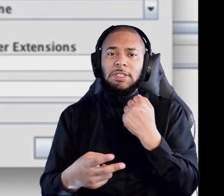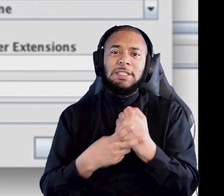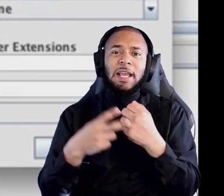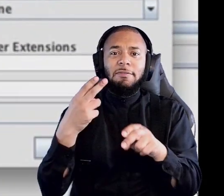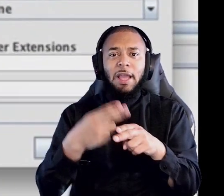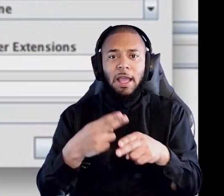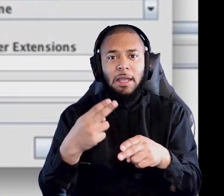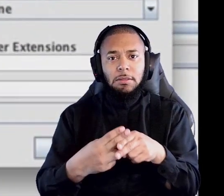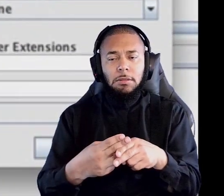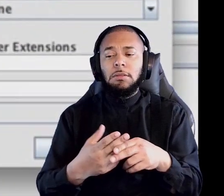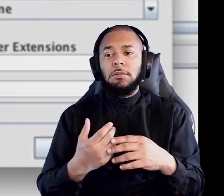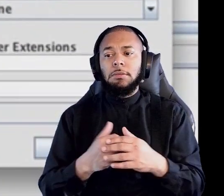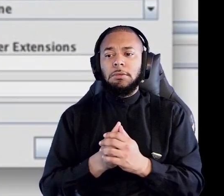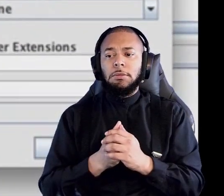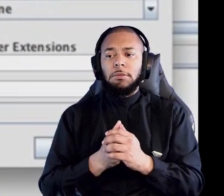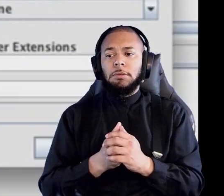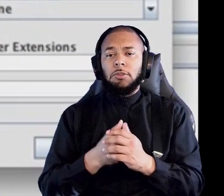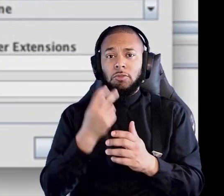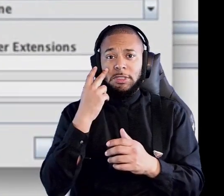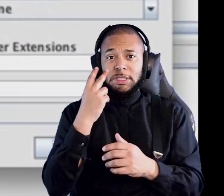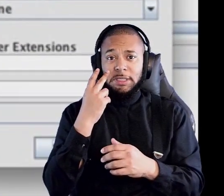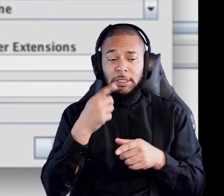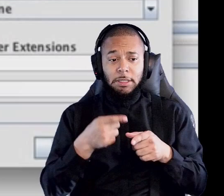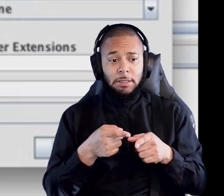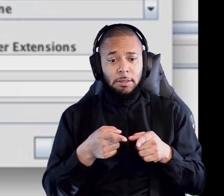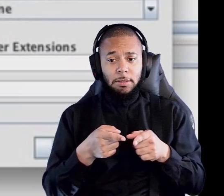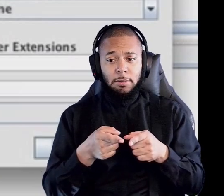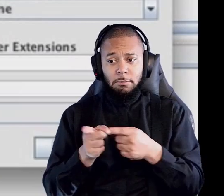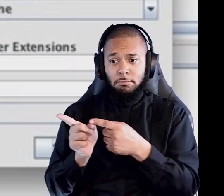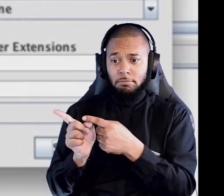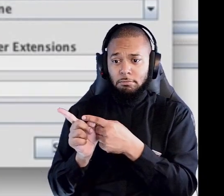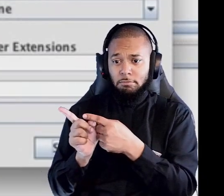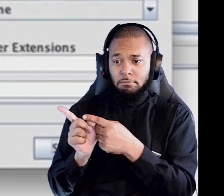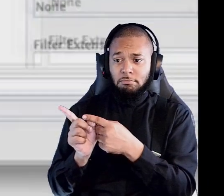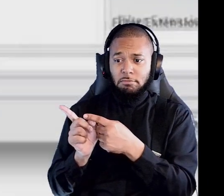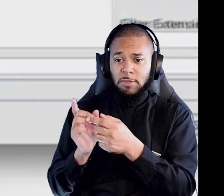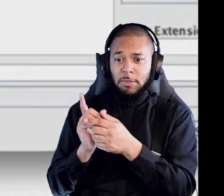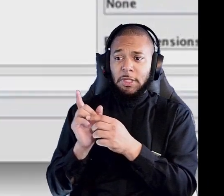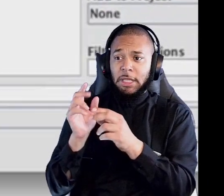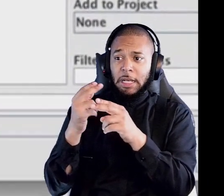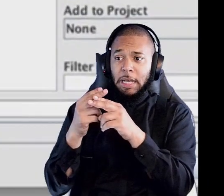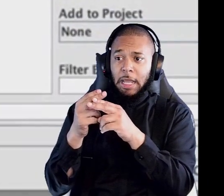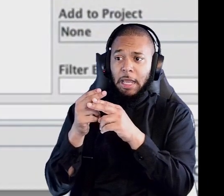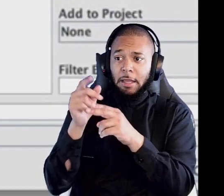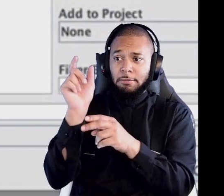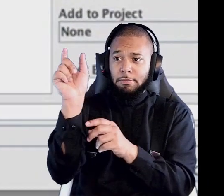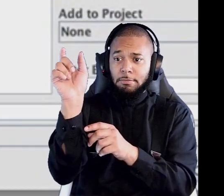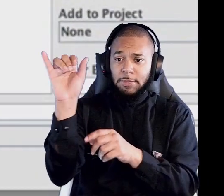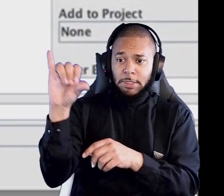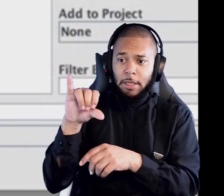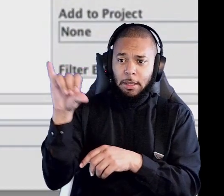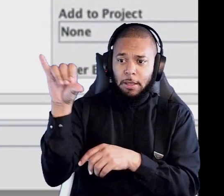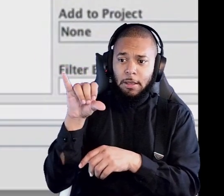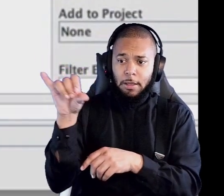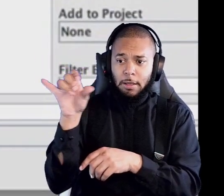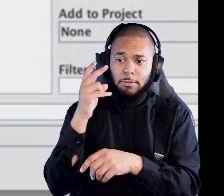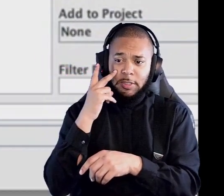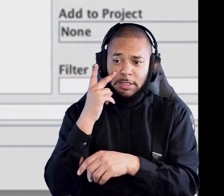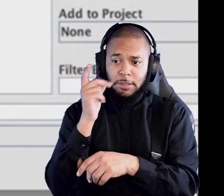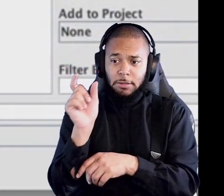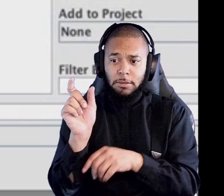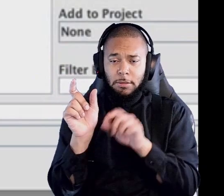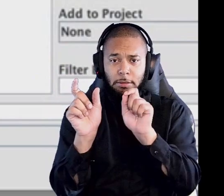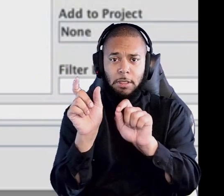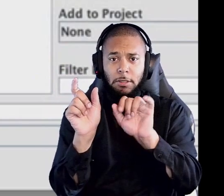here under File Name, my computer has nicely put in the name of the program, which is Messages, and